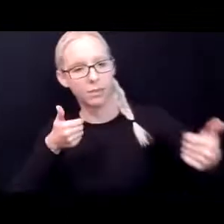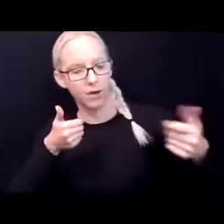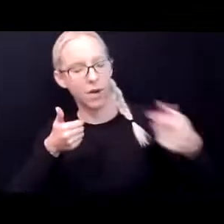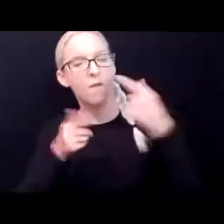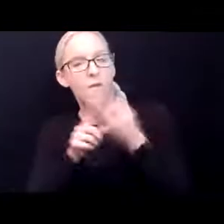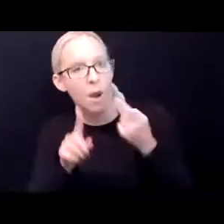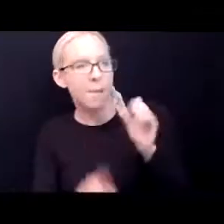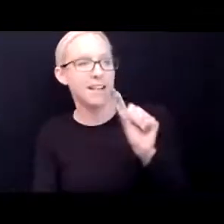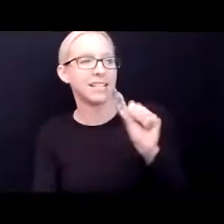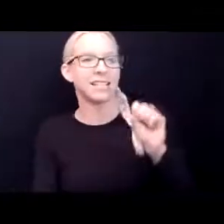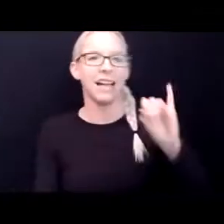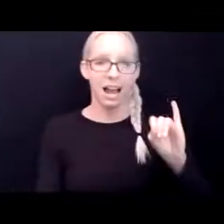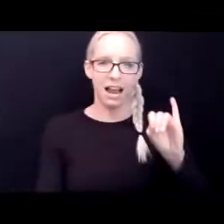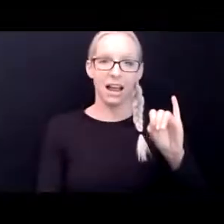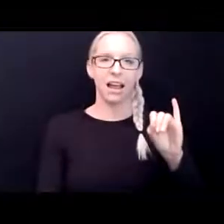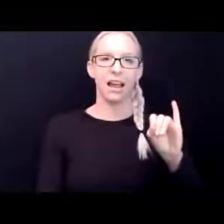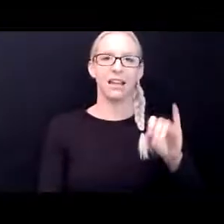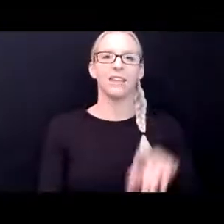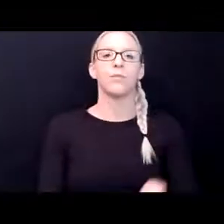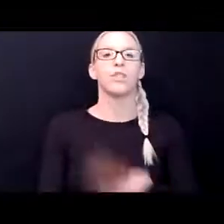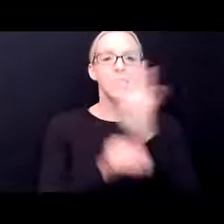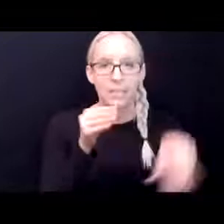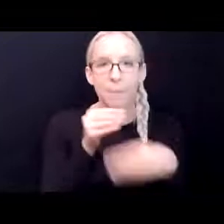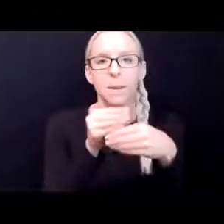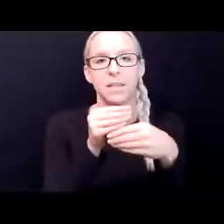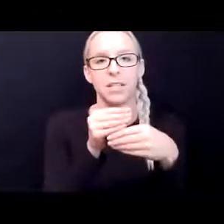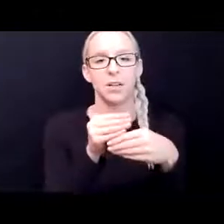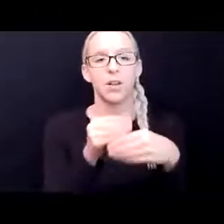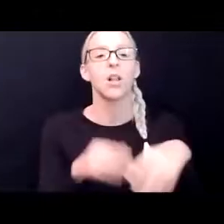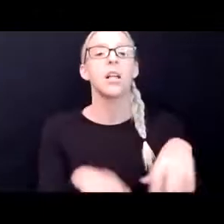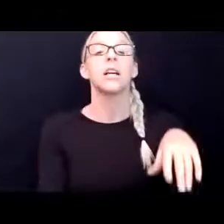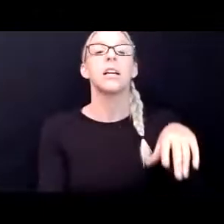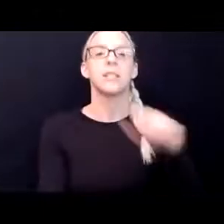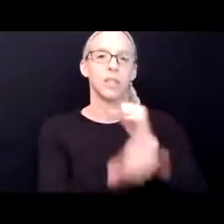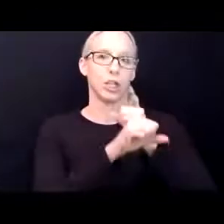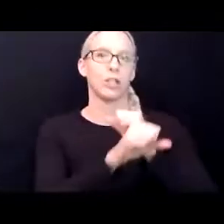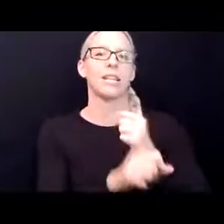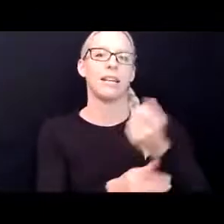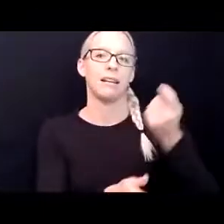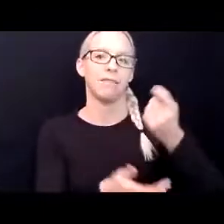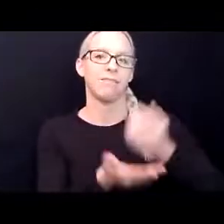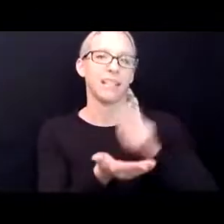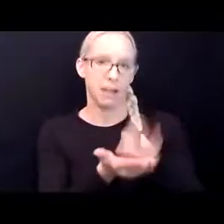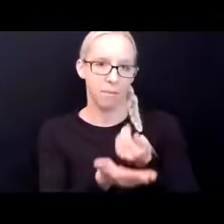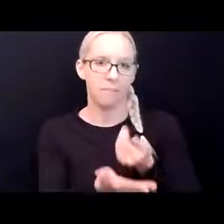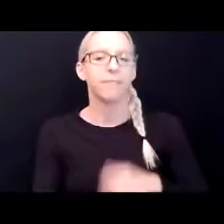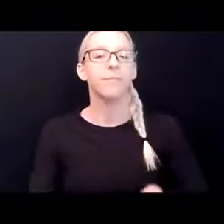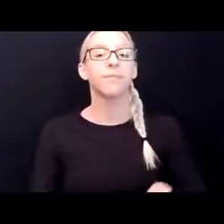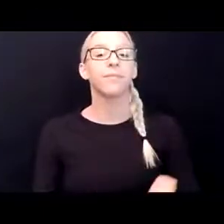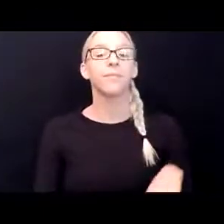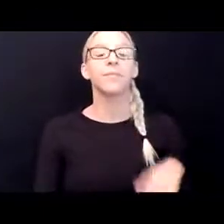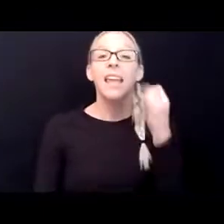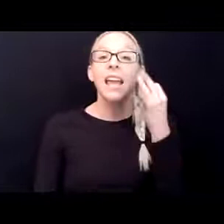which is supplemental security income. But SSDI, if we also remember that it's an